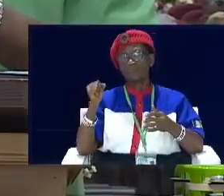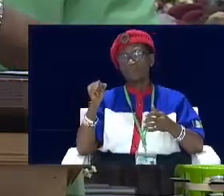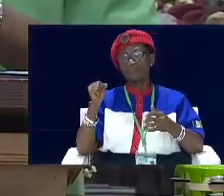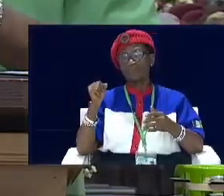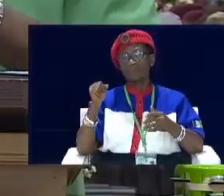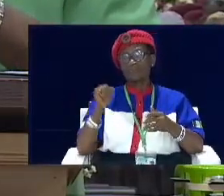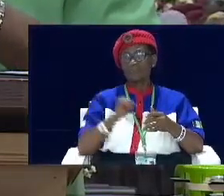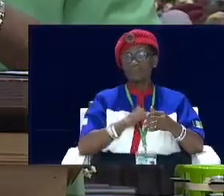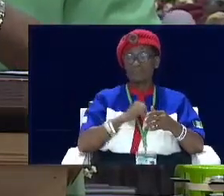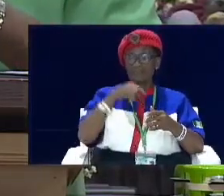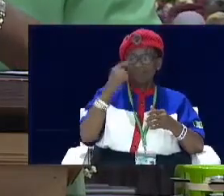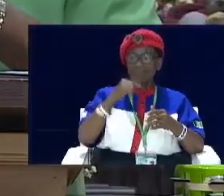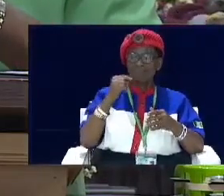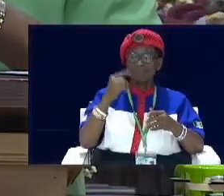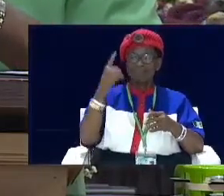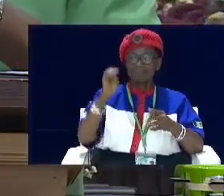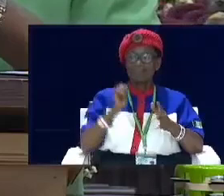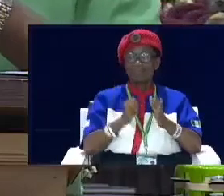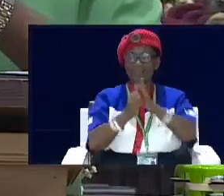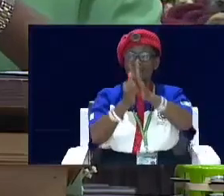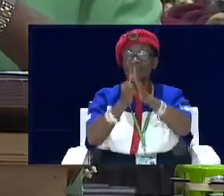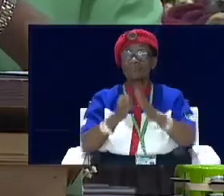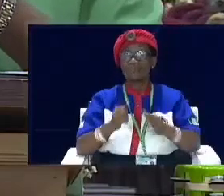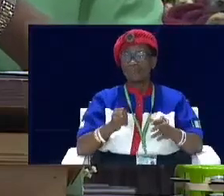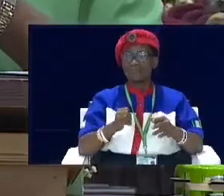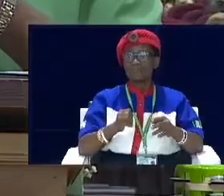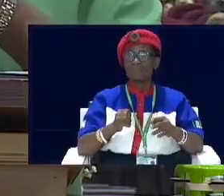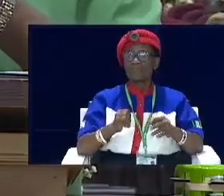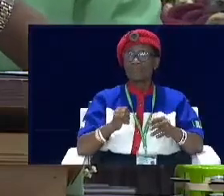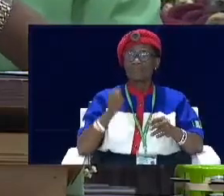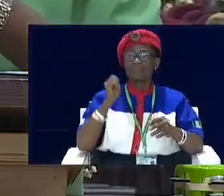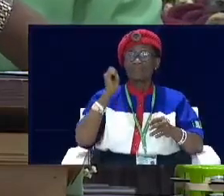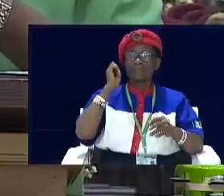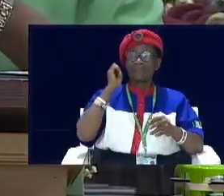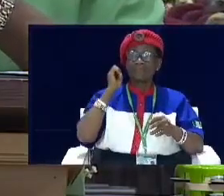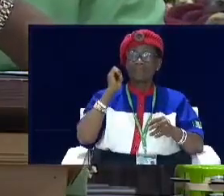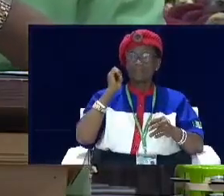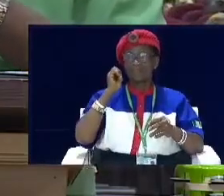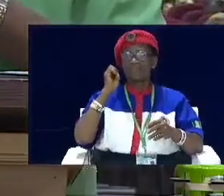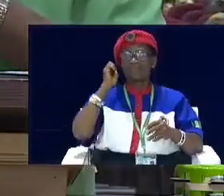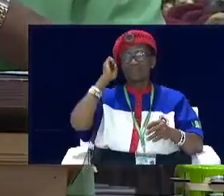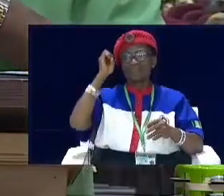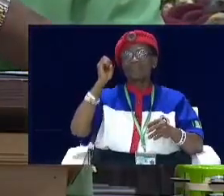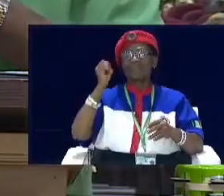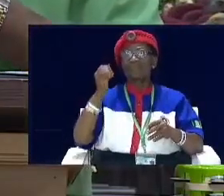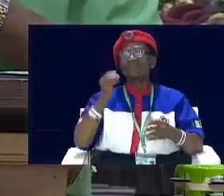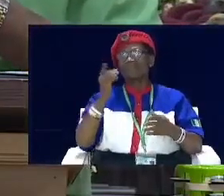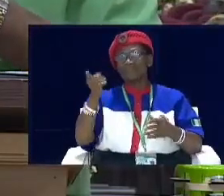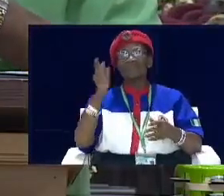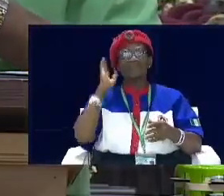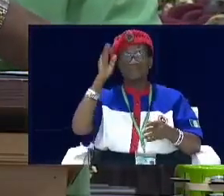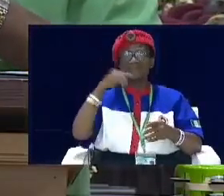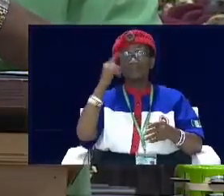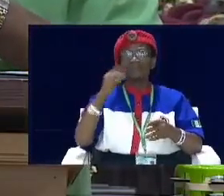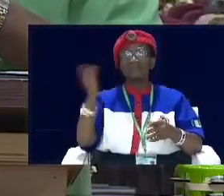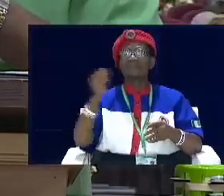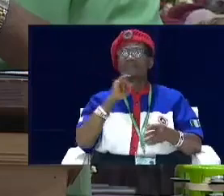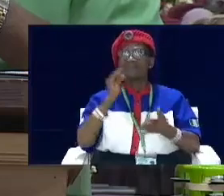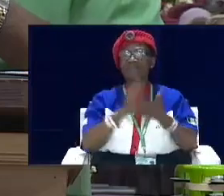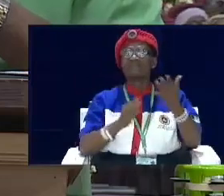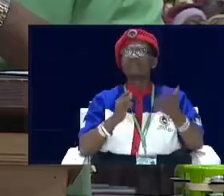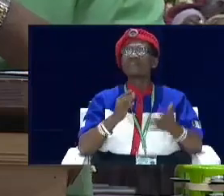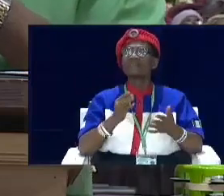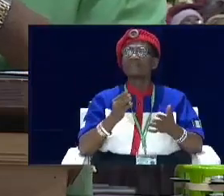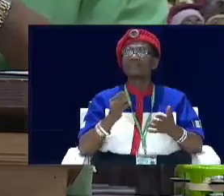I said, for example, you say there's someone here who will never weep again. Wait, what's up, Kenny? Come, Benny, it's your niece, no come